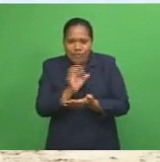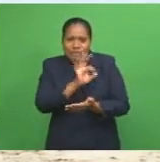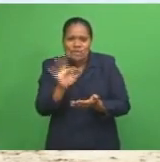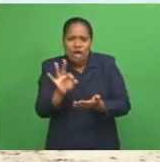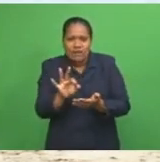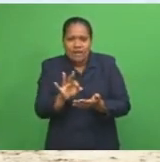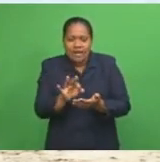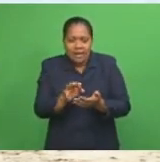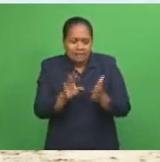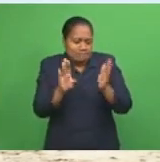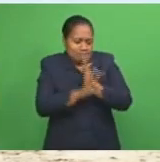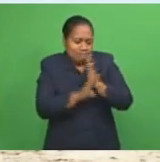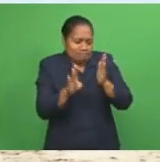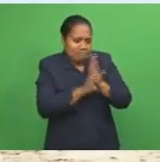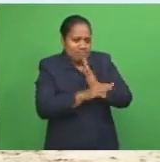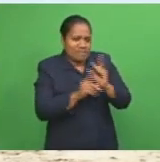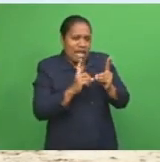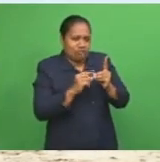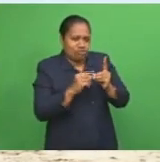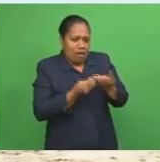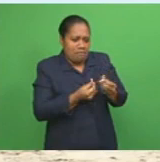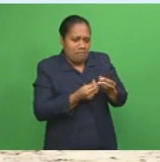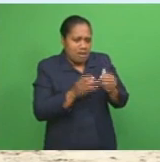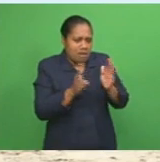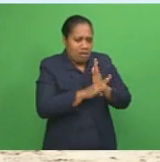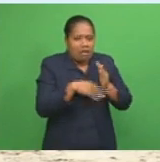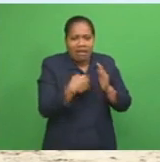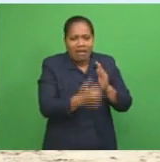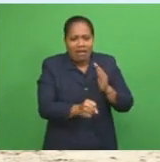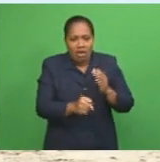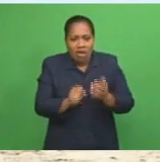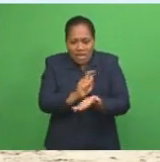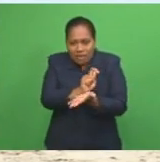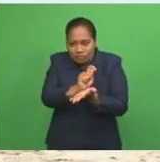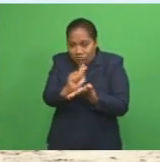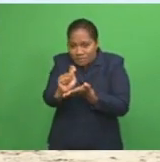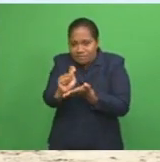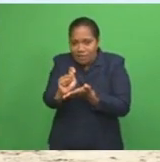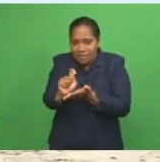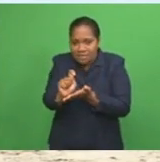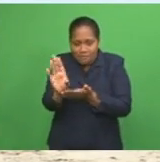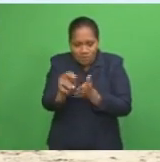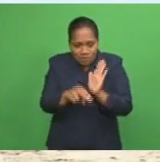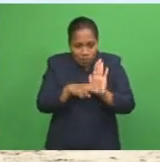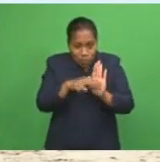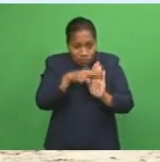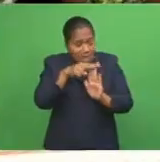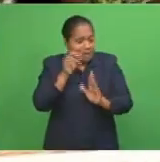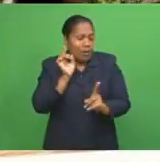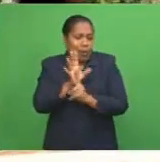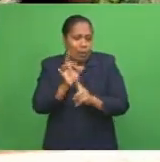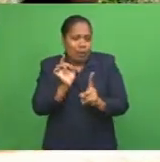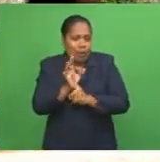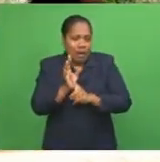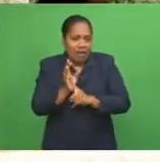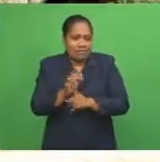come up and bite you later on. So the transparency of the deals from the resorts is really important. The resort has a total